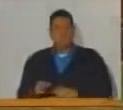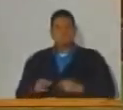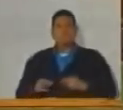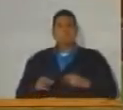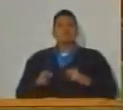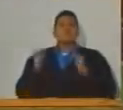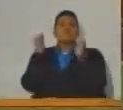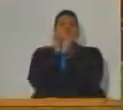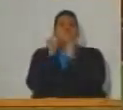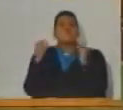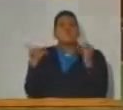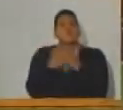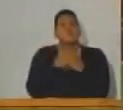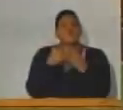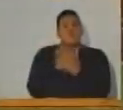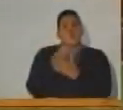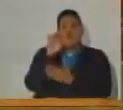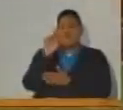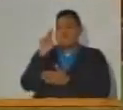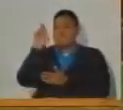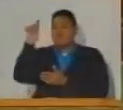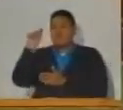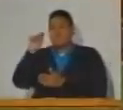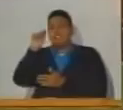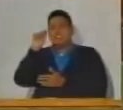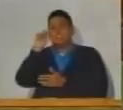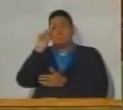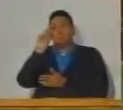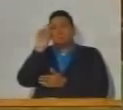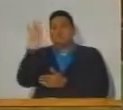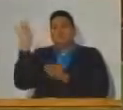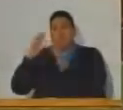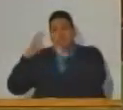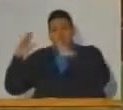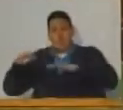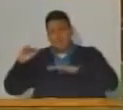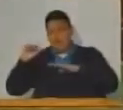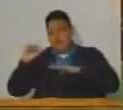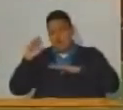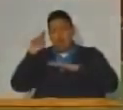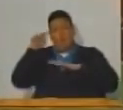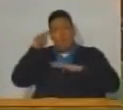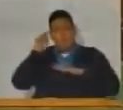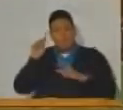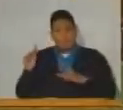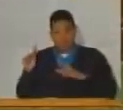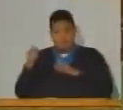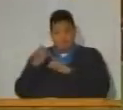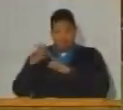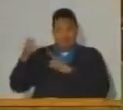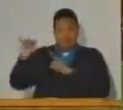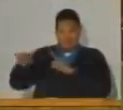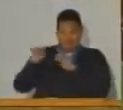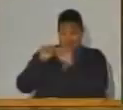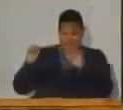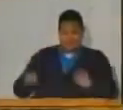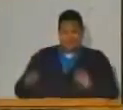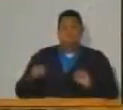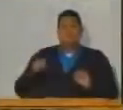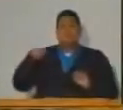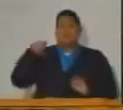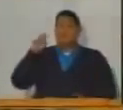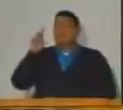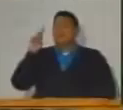Coupled with the New Forest and Duff House Agropark, the expanded Ounslow system and Pedro